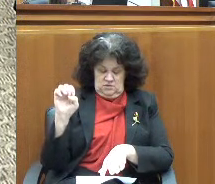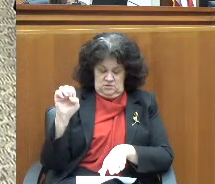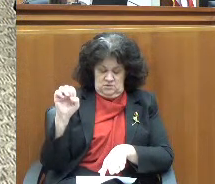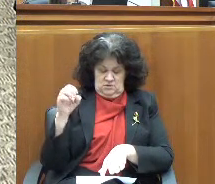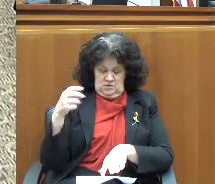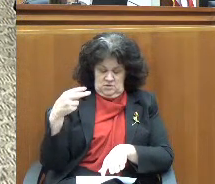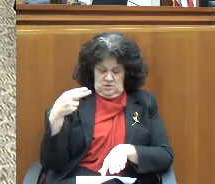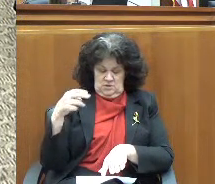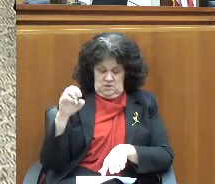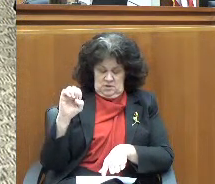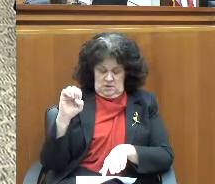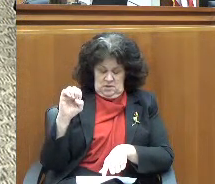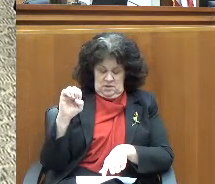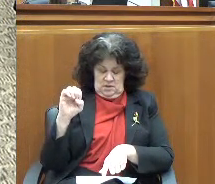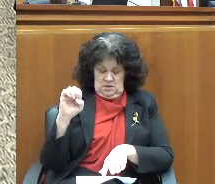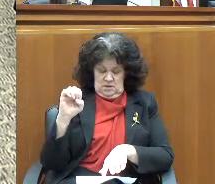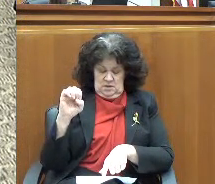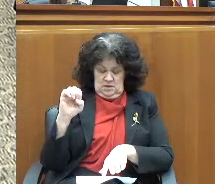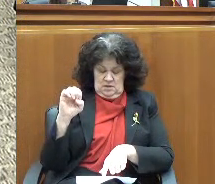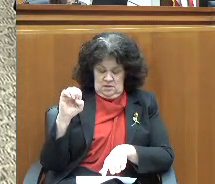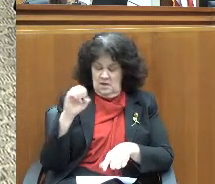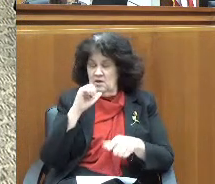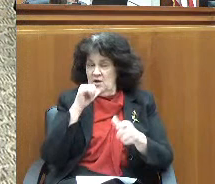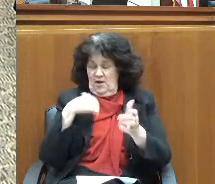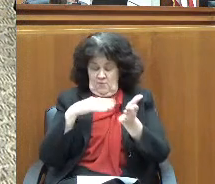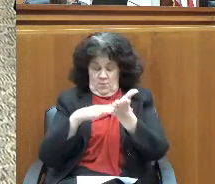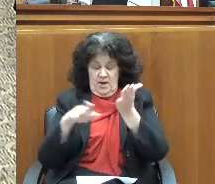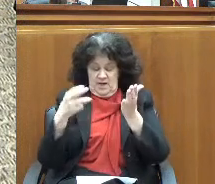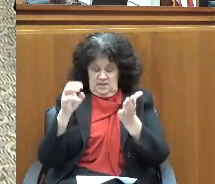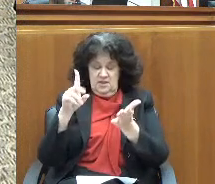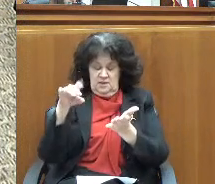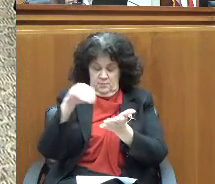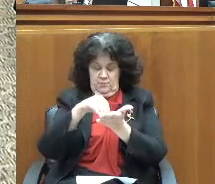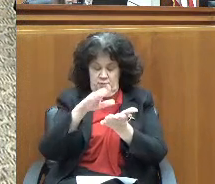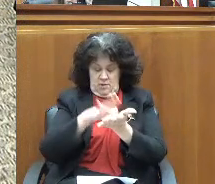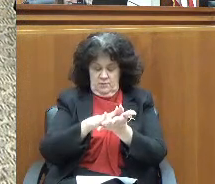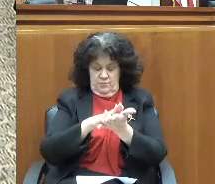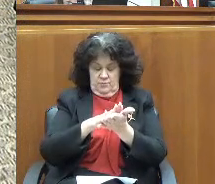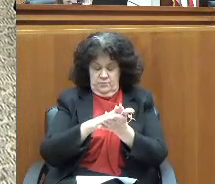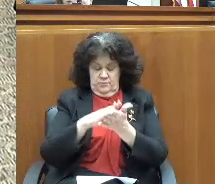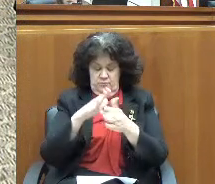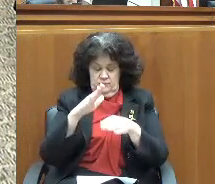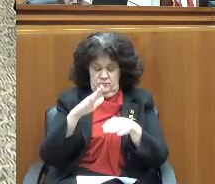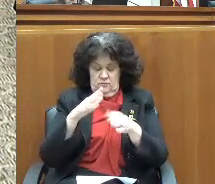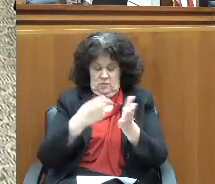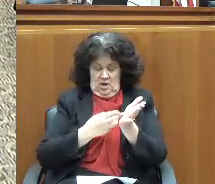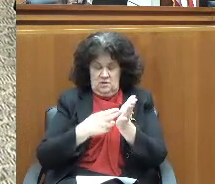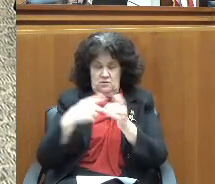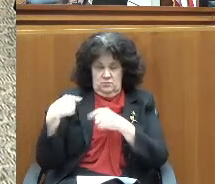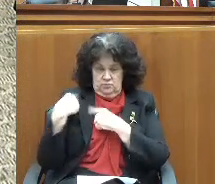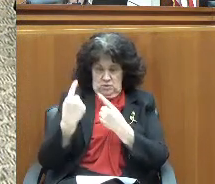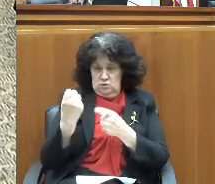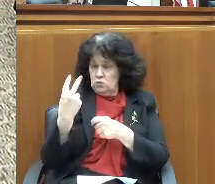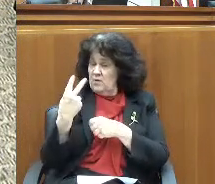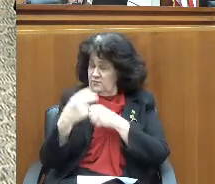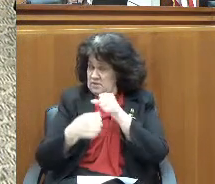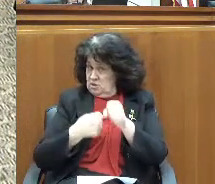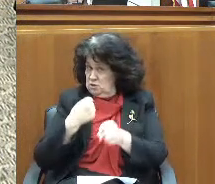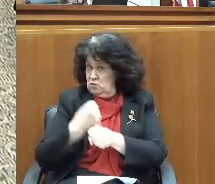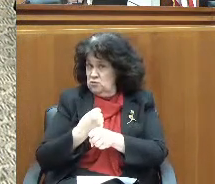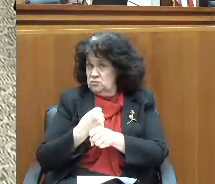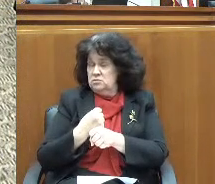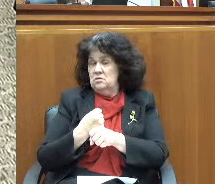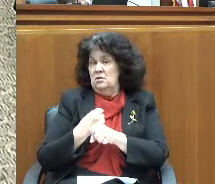first offender pardon. He did disclose it on his professional conduct form. It's been 12 years since his conviction.